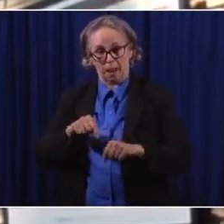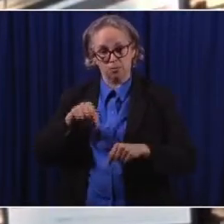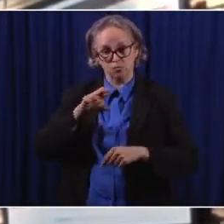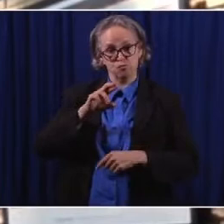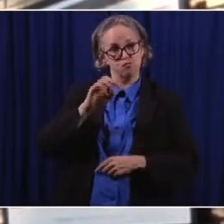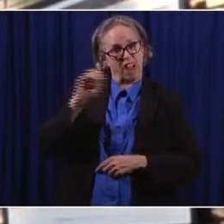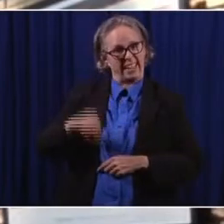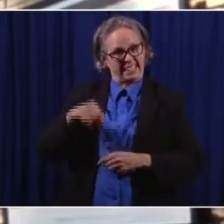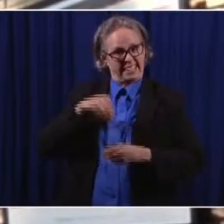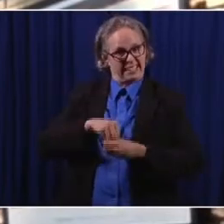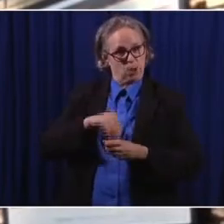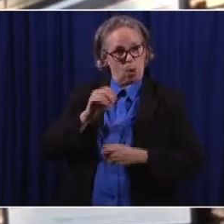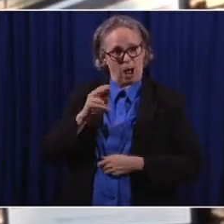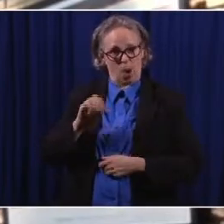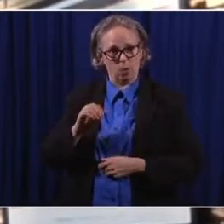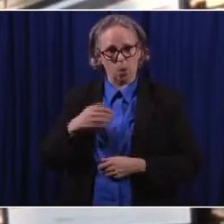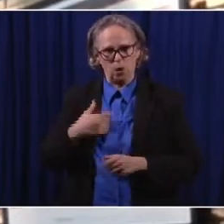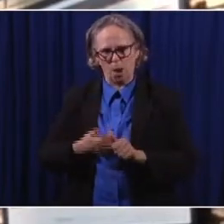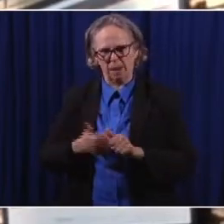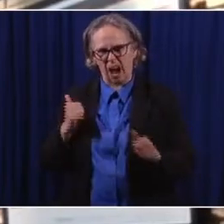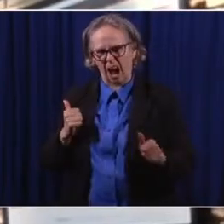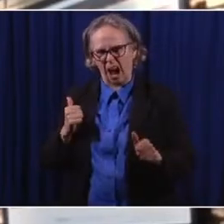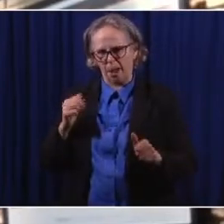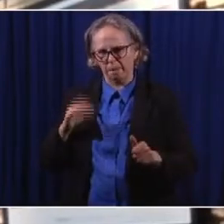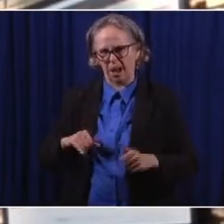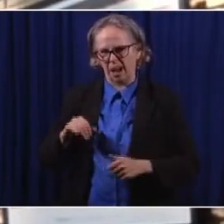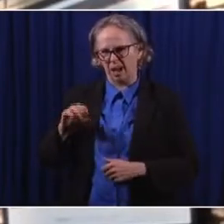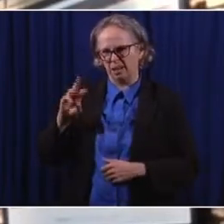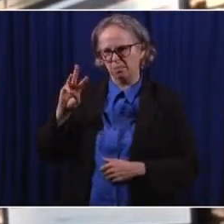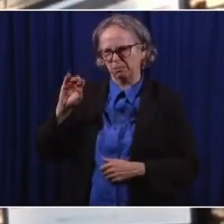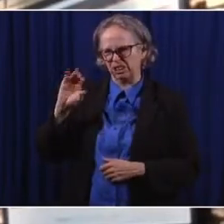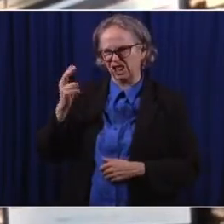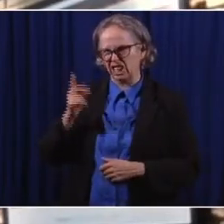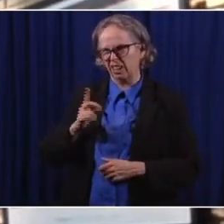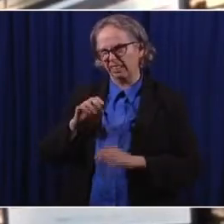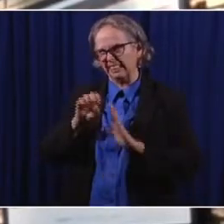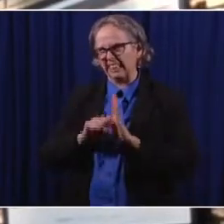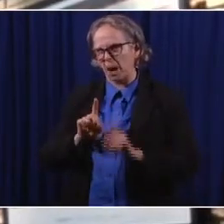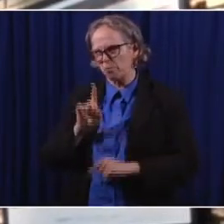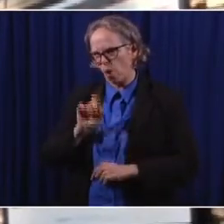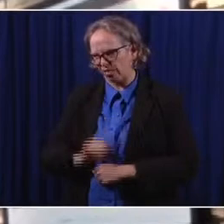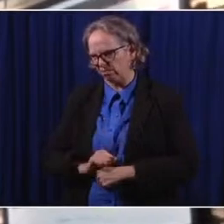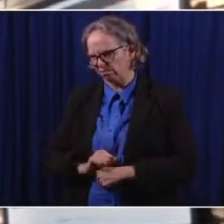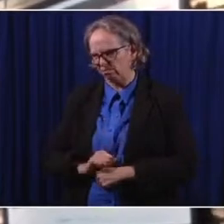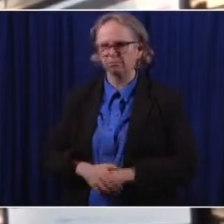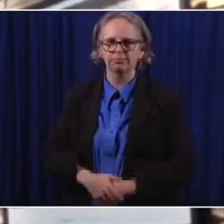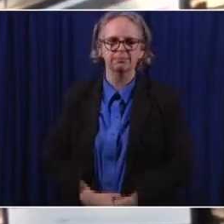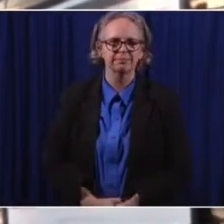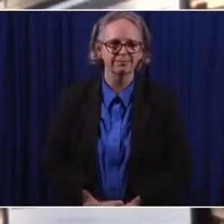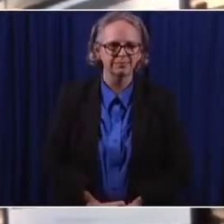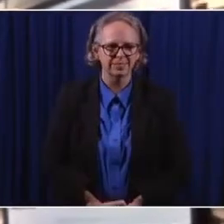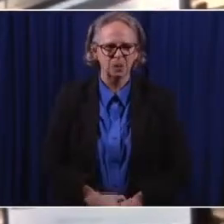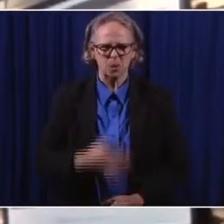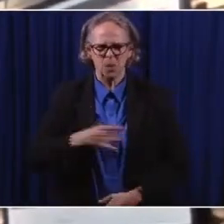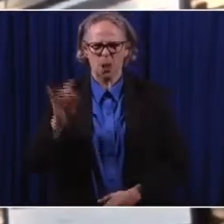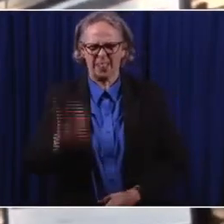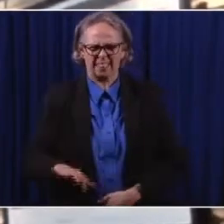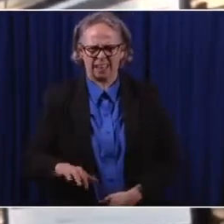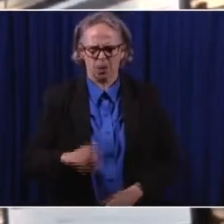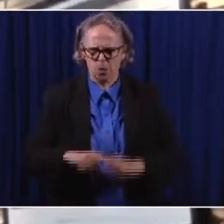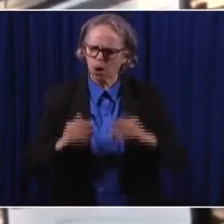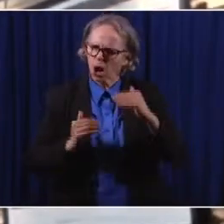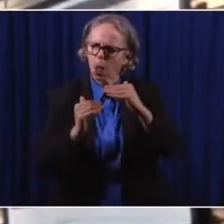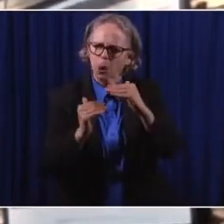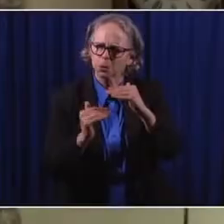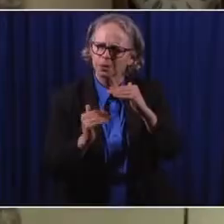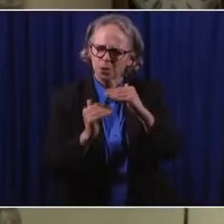north. Well, we don't like that. So You don't. they're within striking distance, though, I believe. That's absolutely